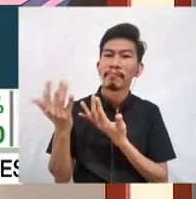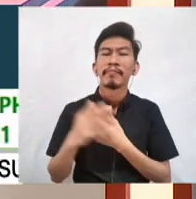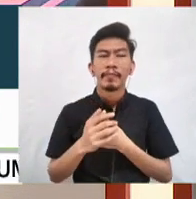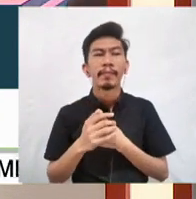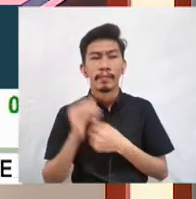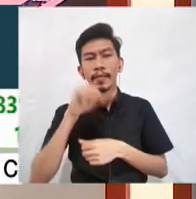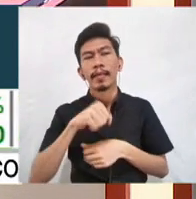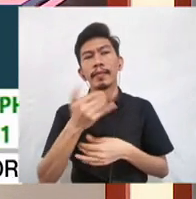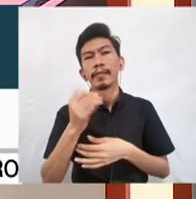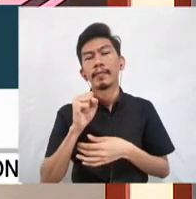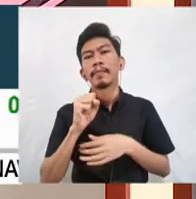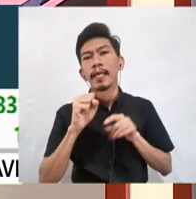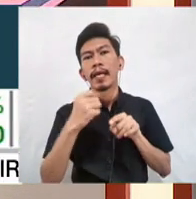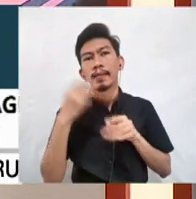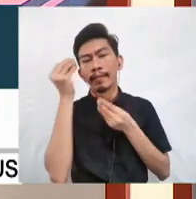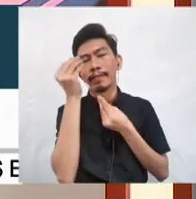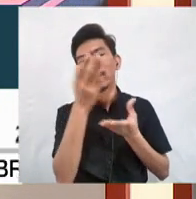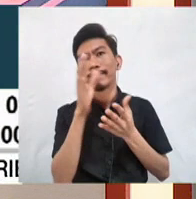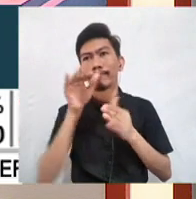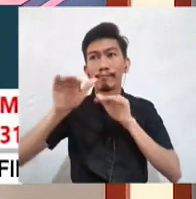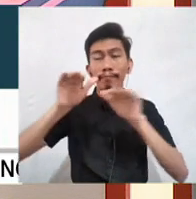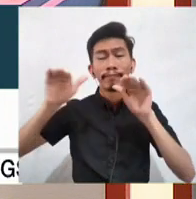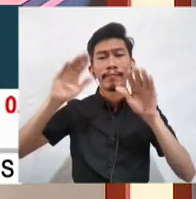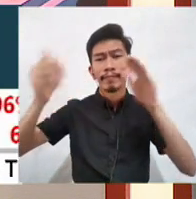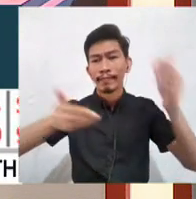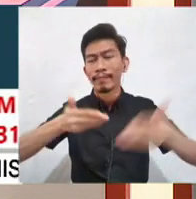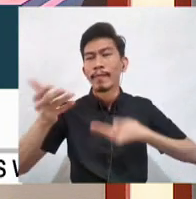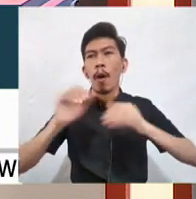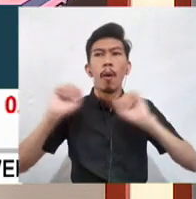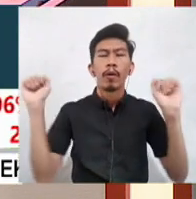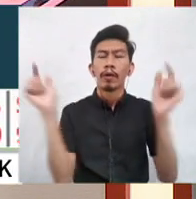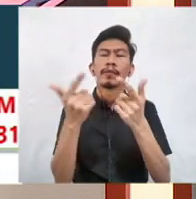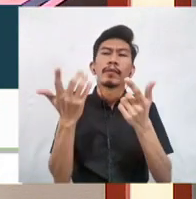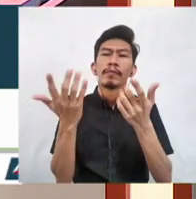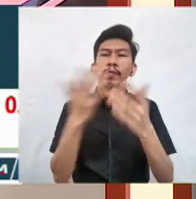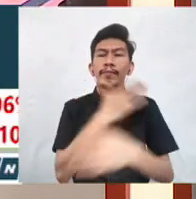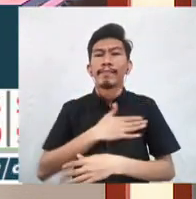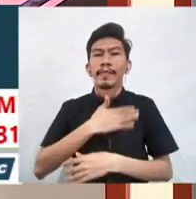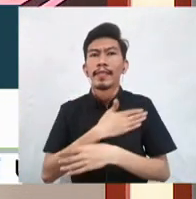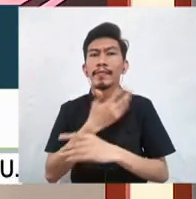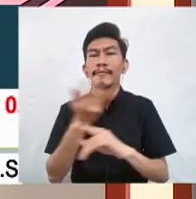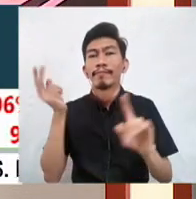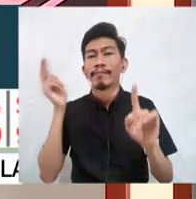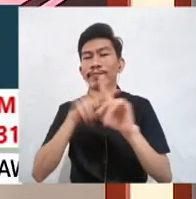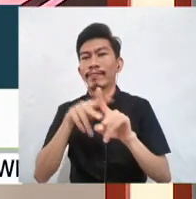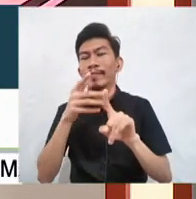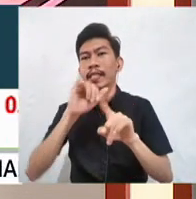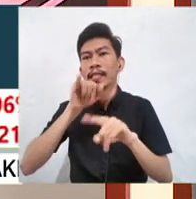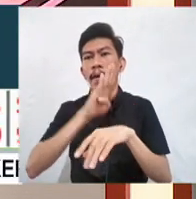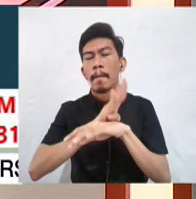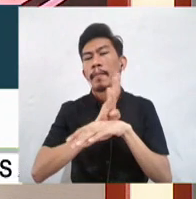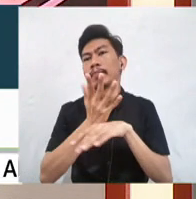would like to inform and invite everybody who wants to avail of the job vacancies of